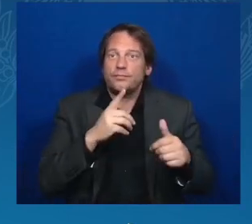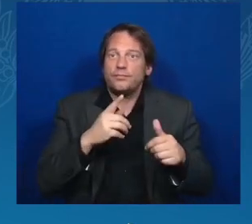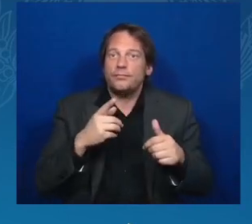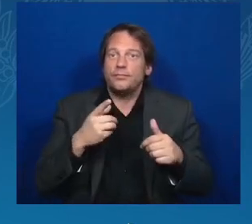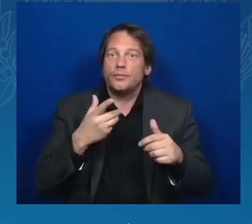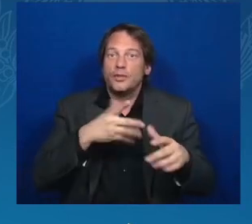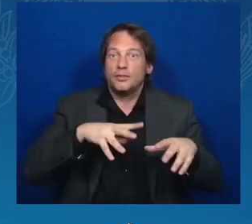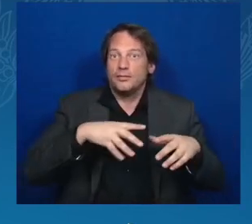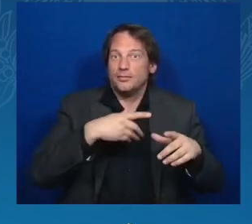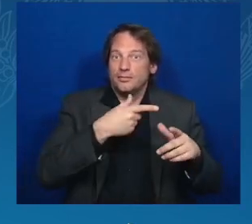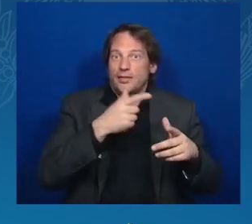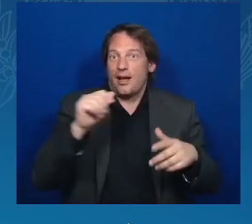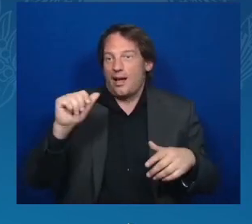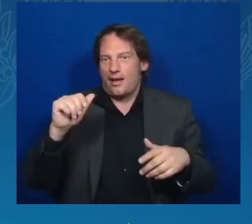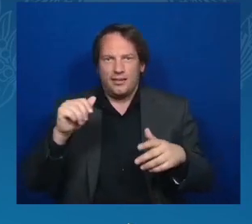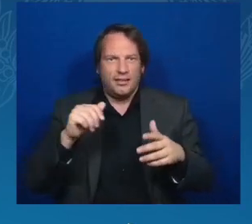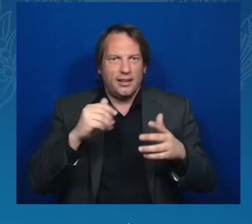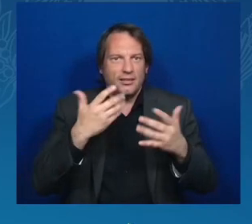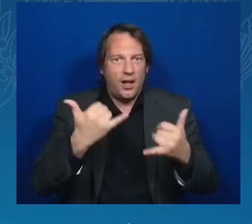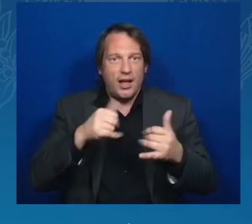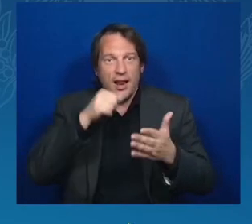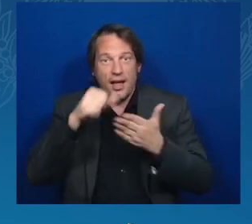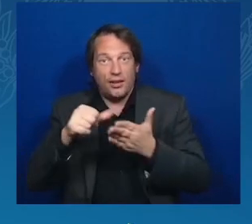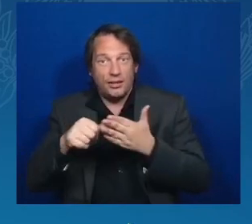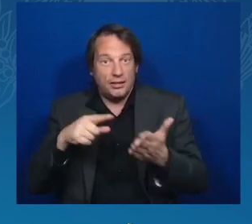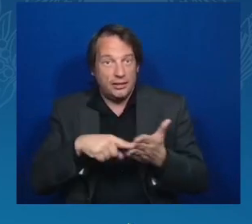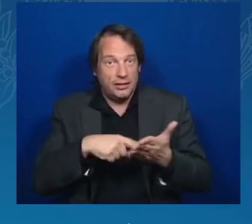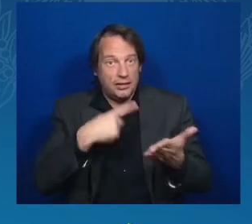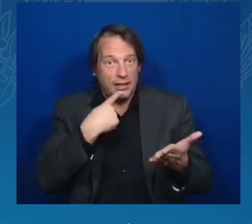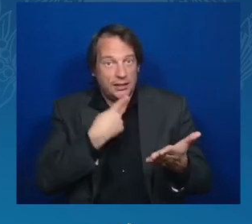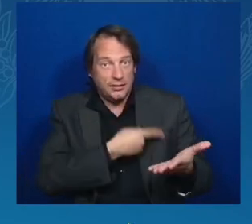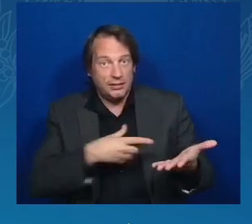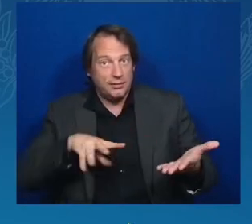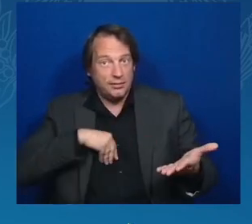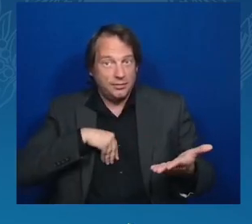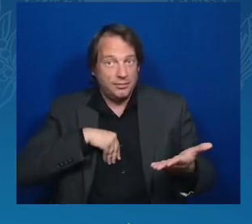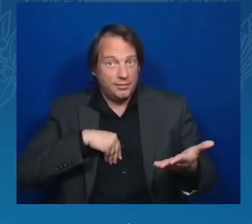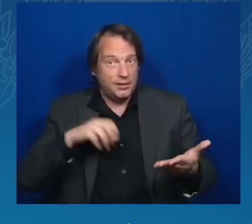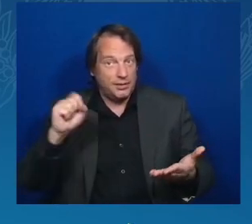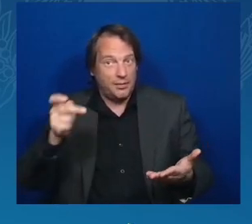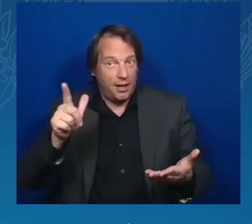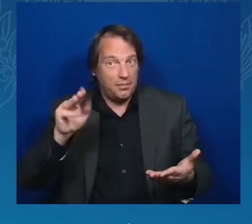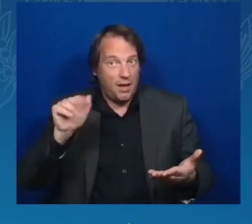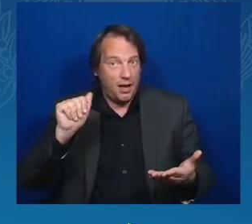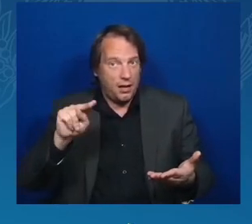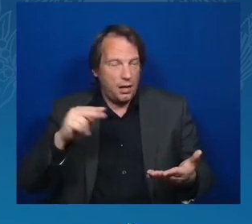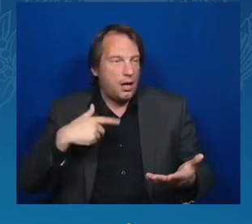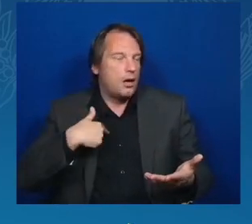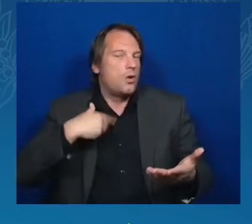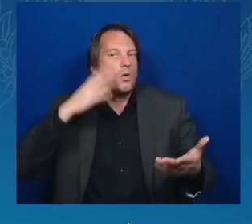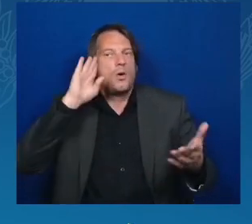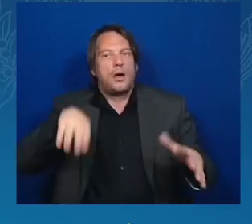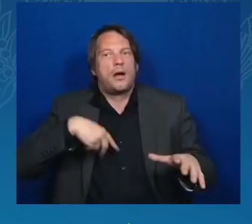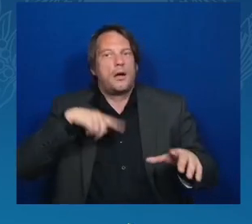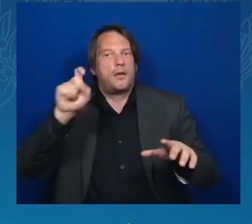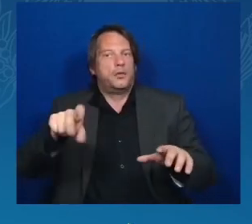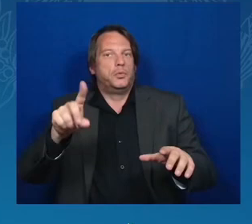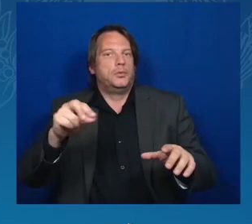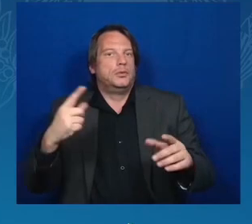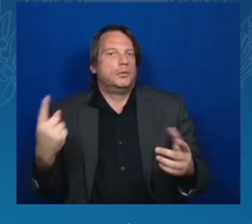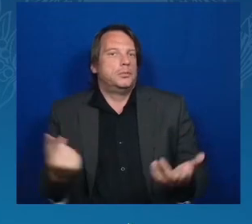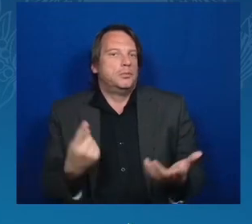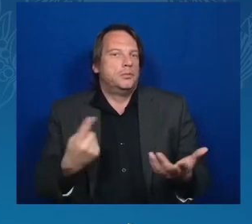I knew I had to ask help for a Parent Plus loan, and I knew I needed a co-signer because my loans